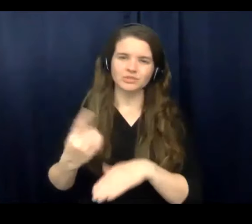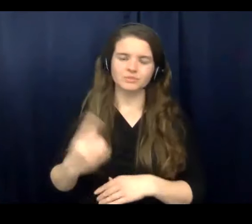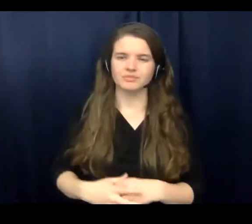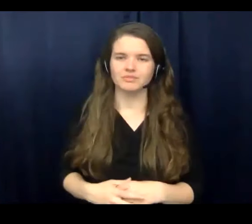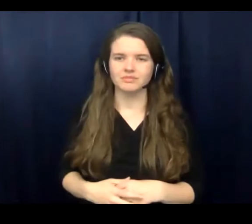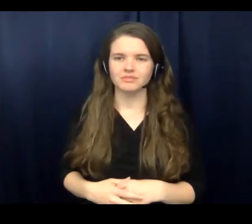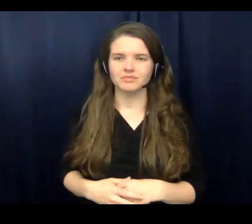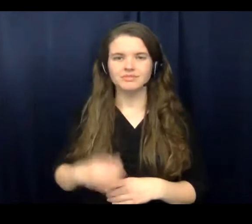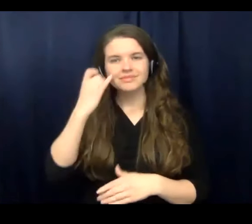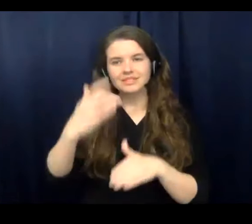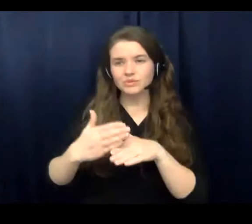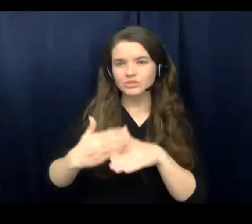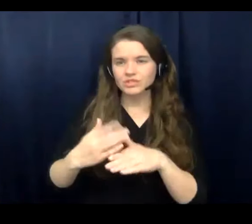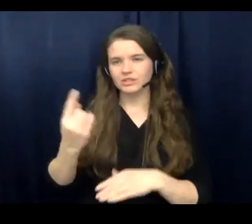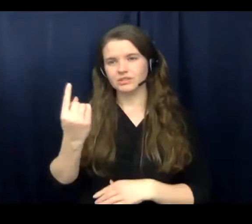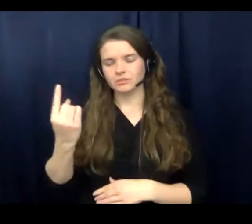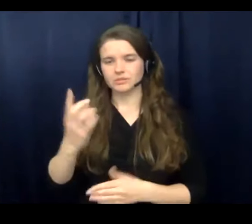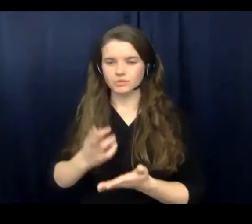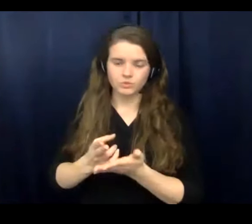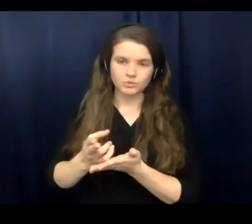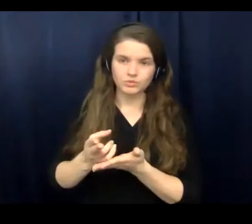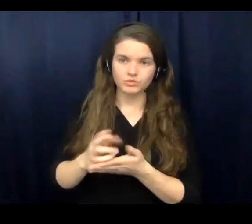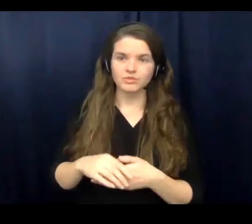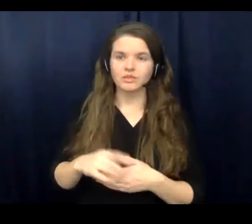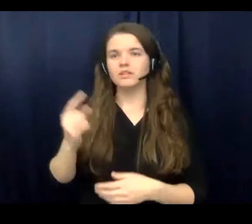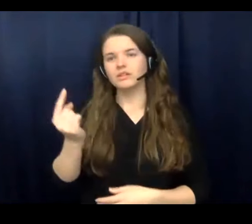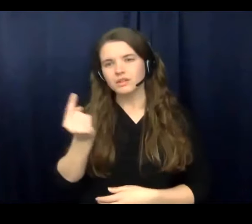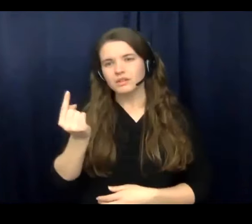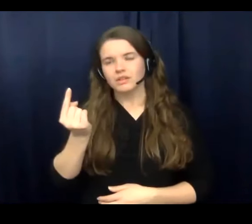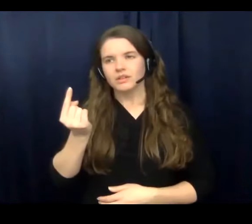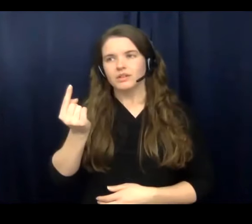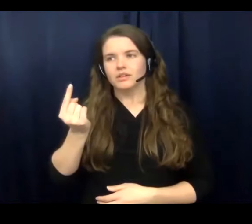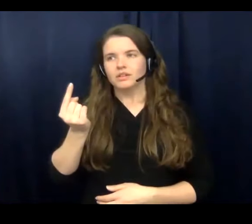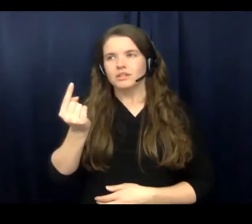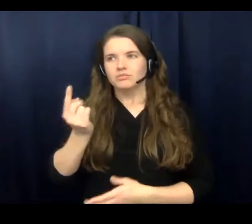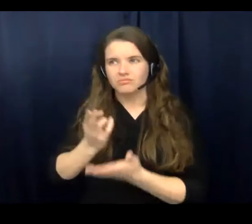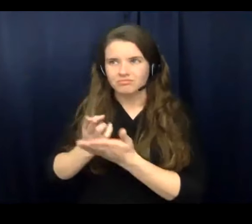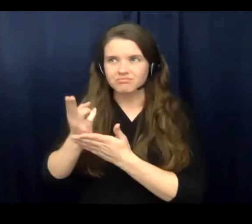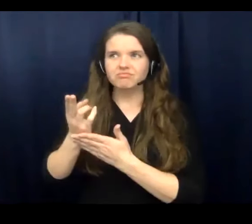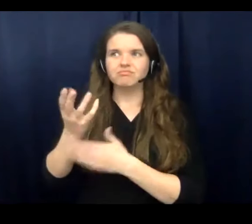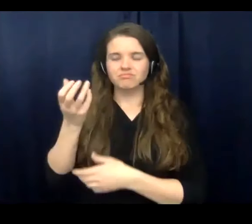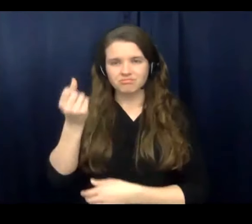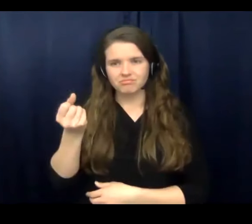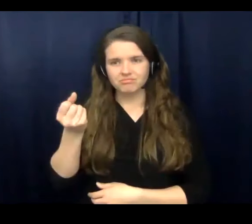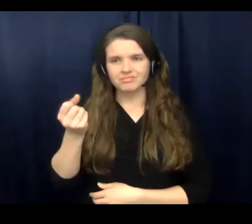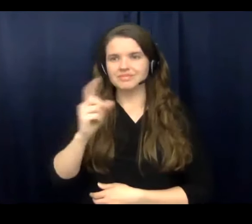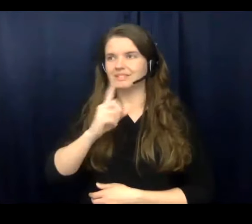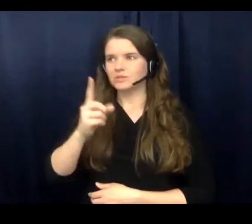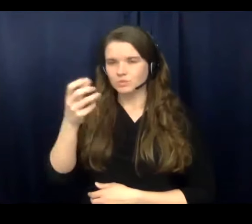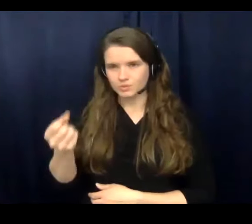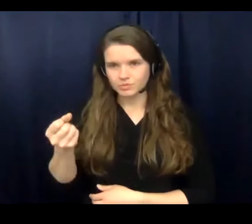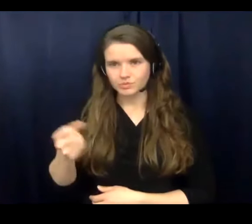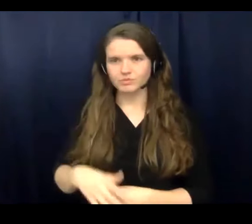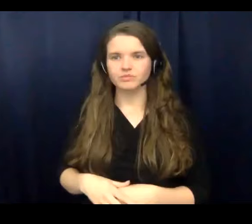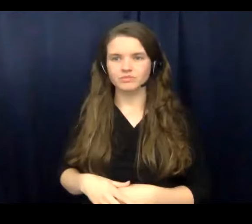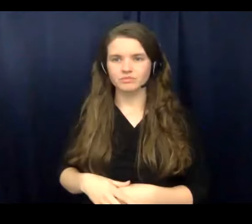sharing something that's true, something that holds true, rings true, and is true, but it's only true, it